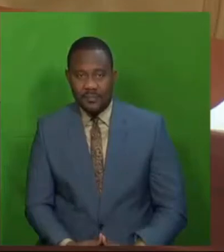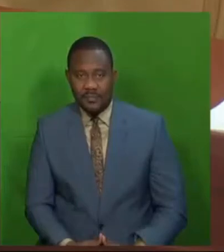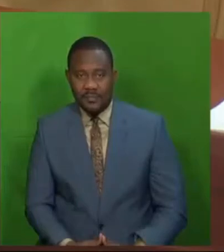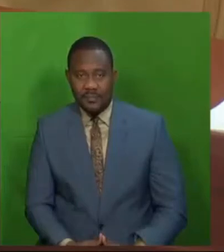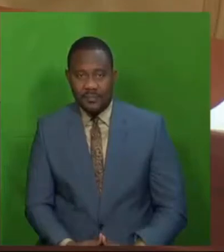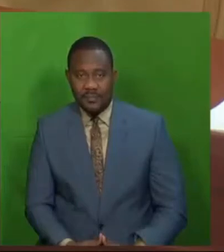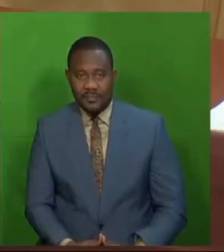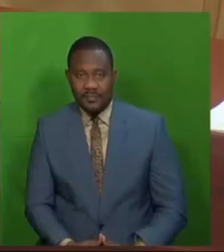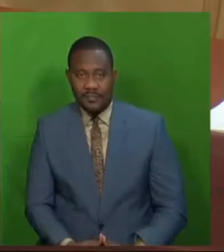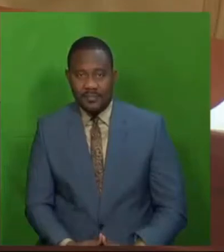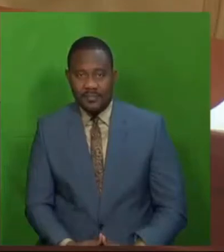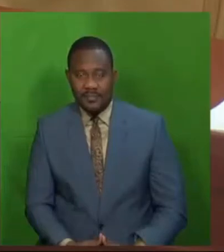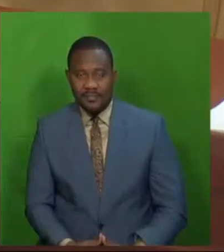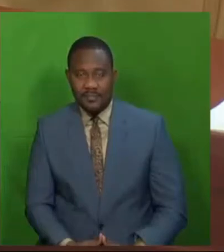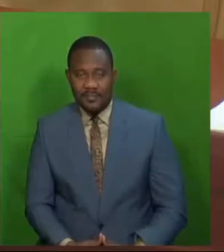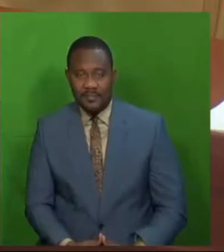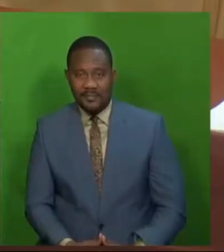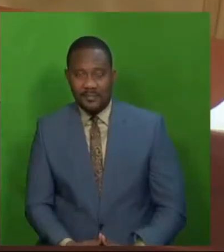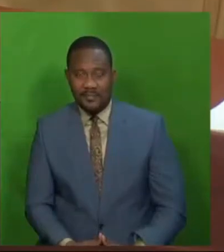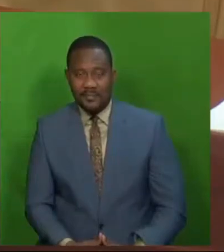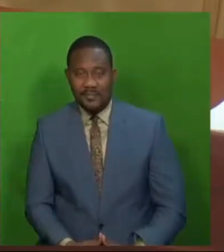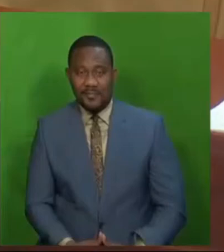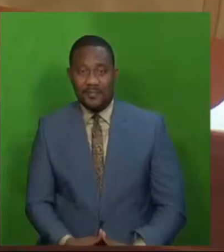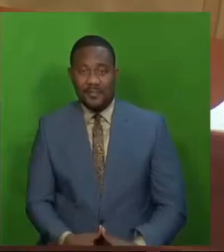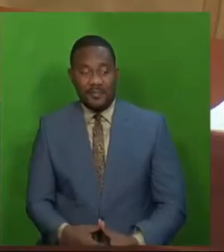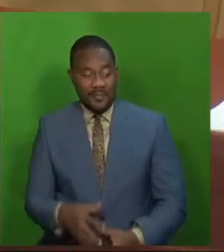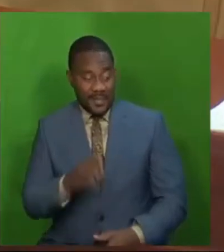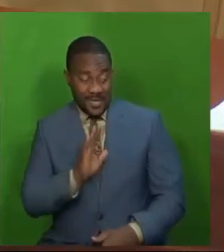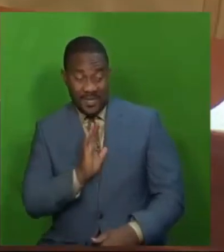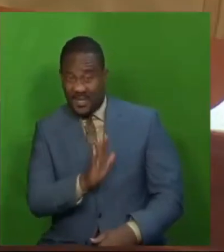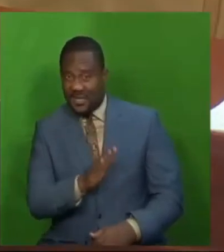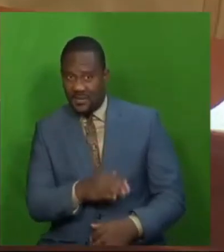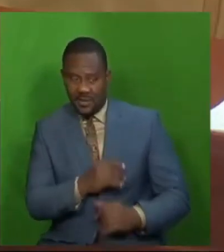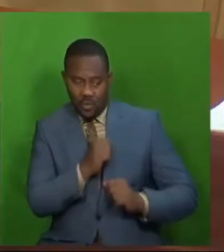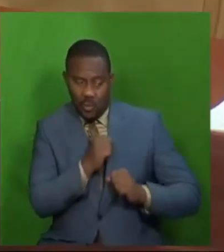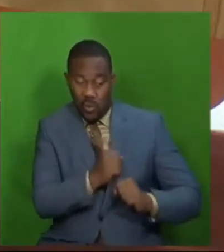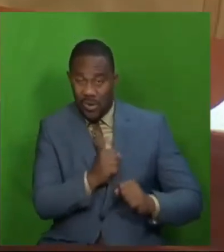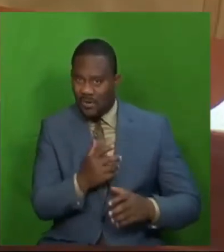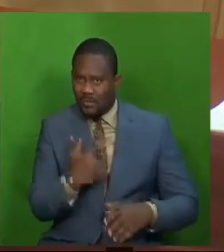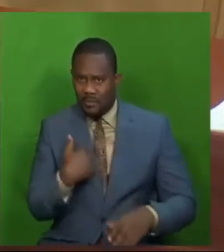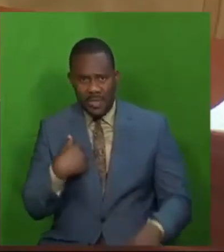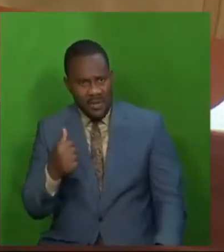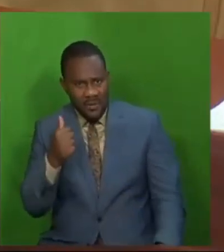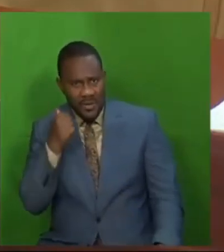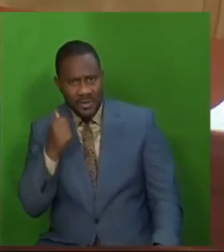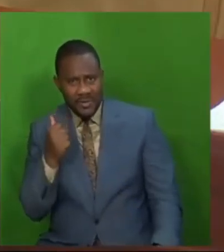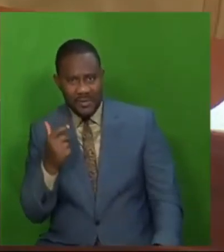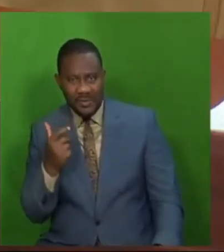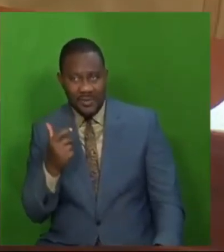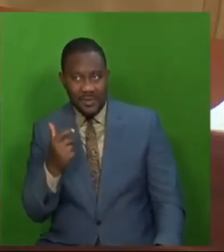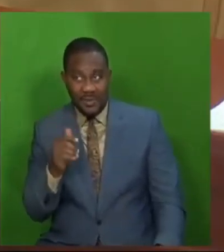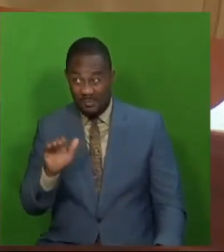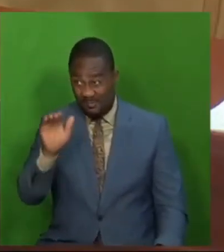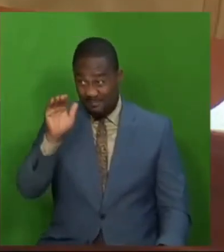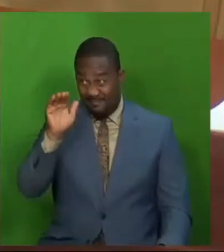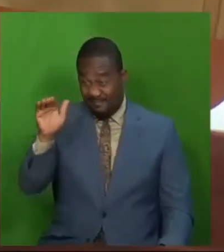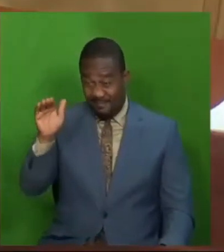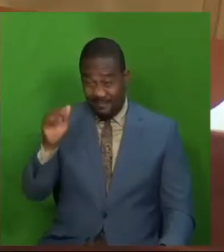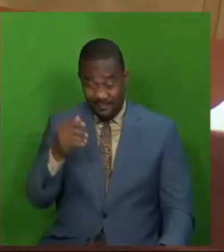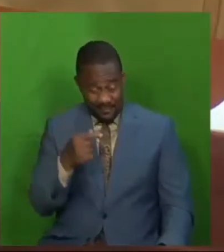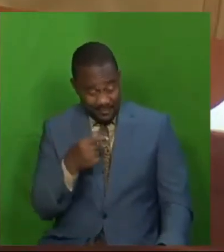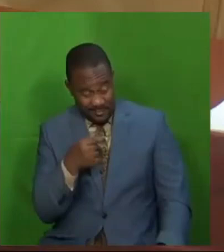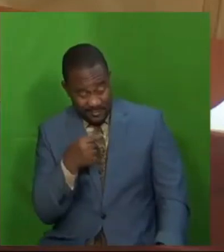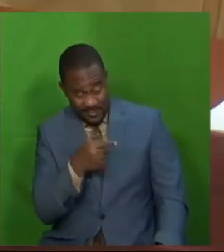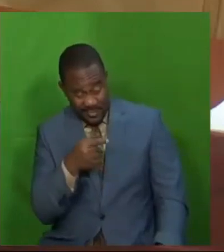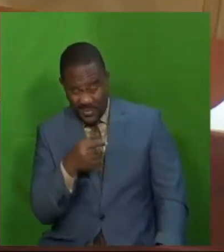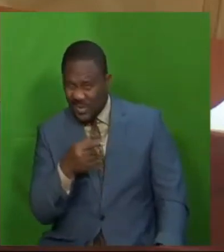Mr. Speaker, I'm refusing that temptation. Only to remind you that because he has spoken for